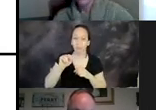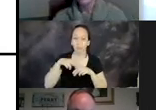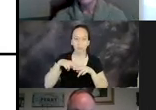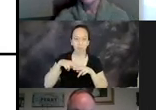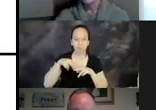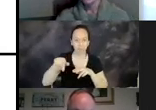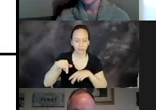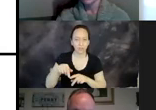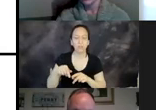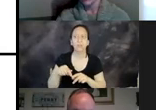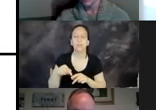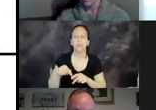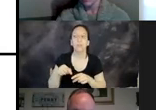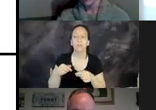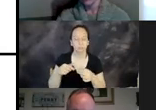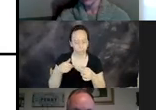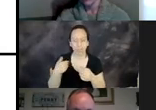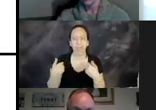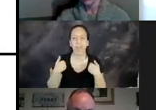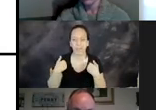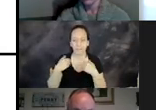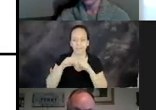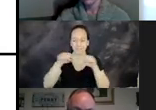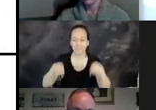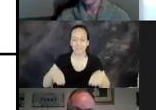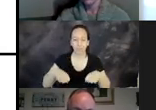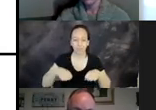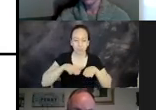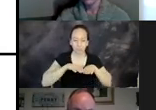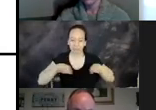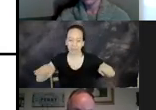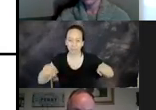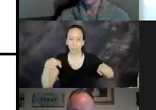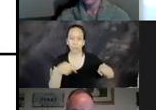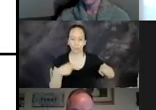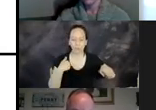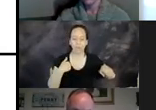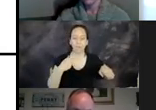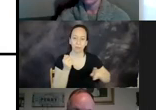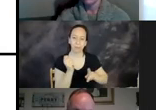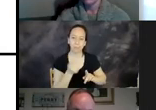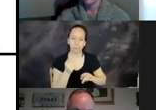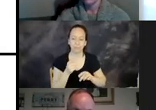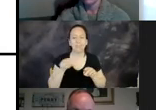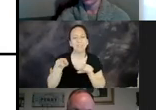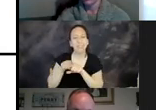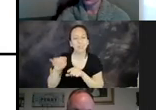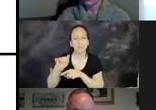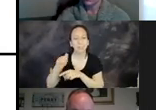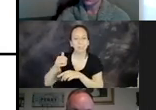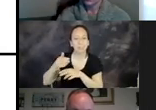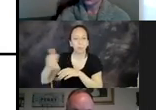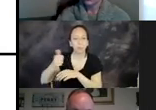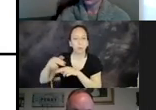will also use validators on the station platform, similar to commuter rail. So you'll tap before you board